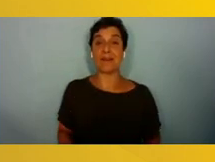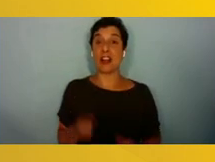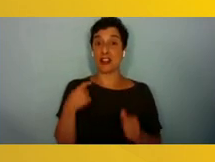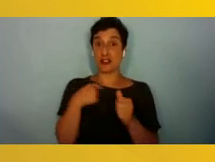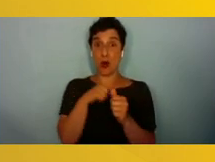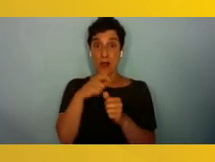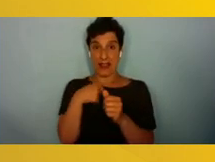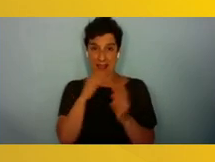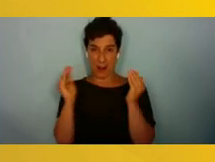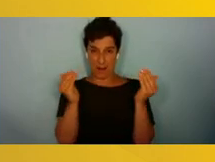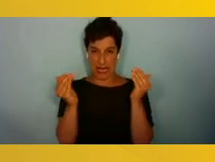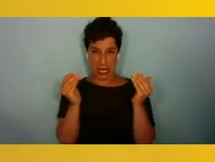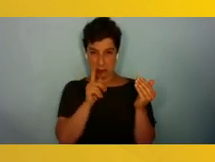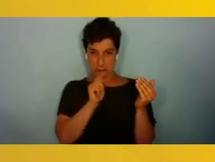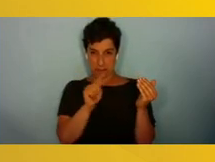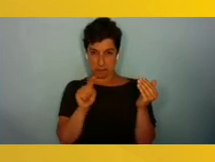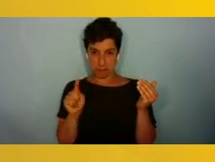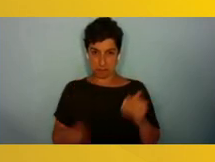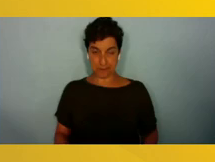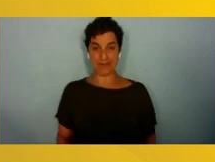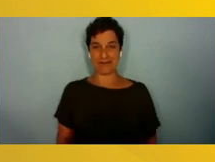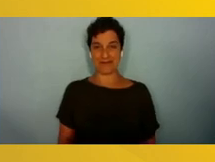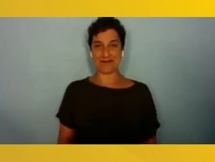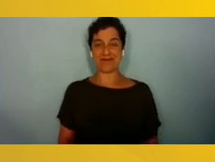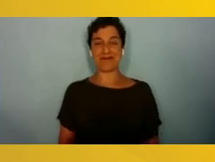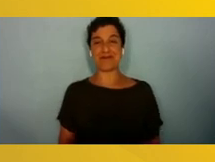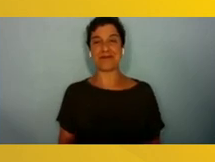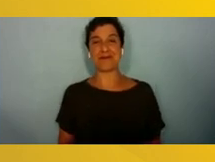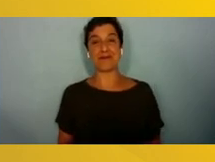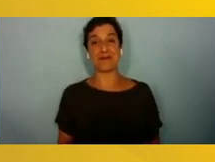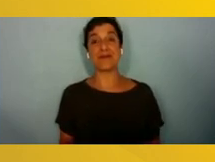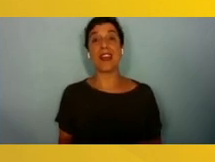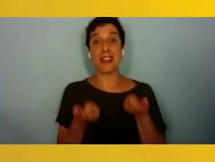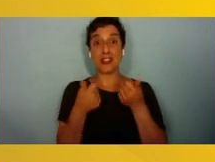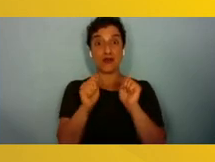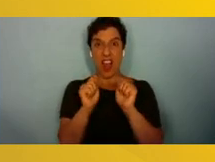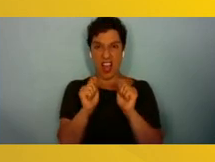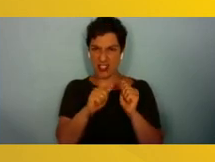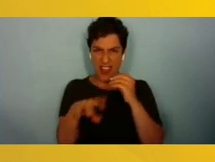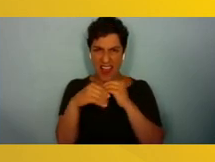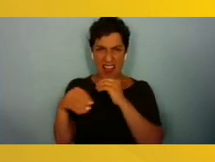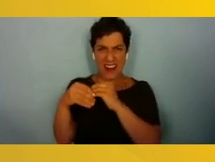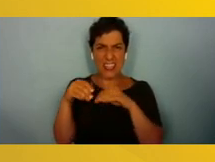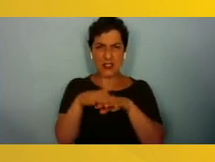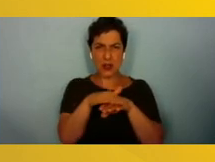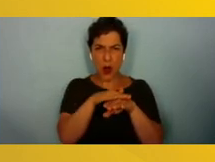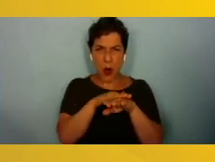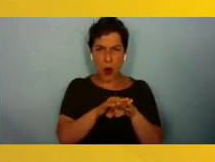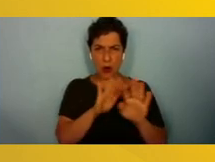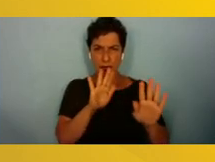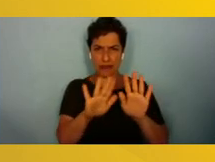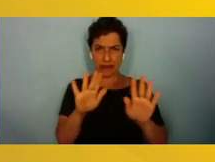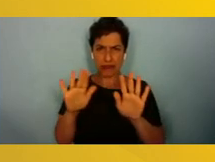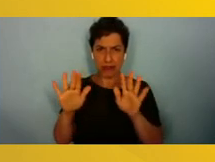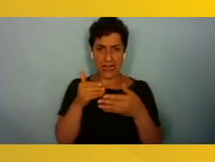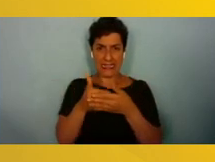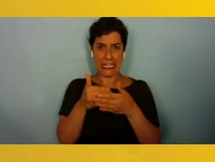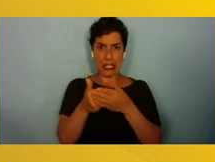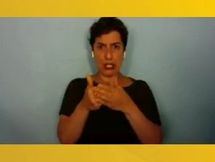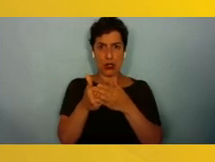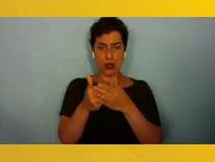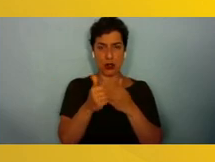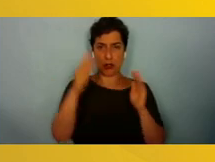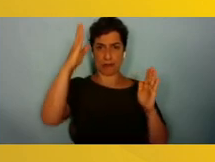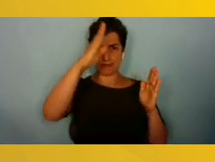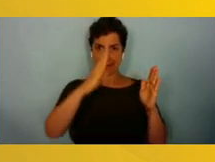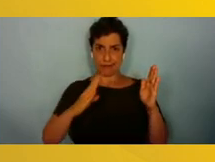and see which one we wanna do. All right, let's try just putting a whole bunch of slow zones right near the coast. We're not even paying attention to the whale and ship